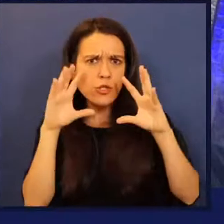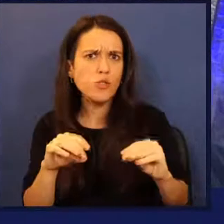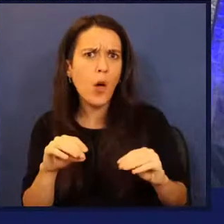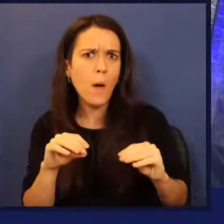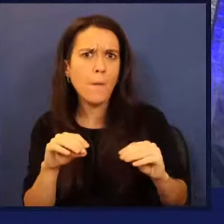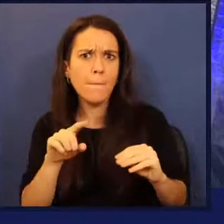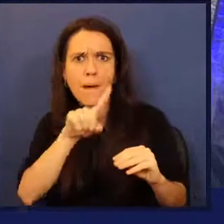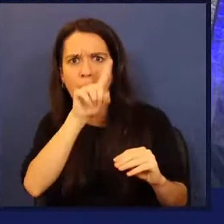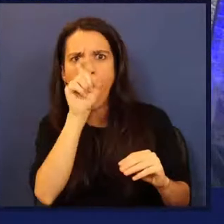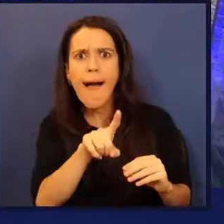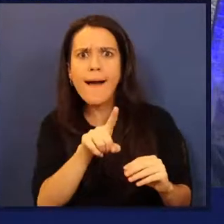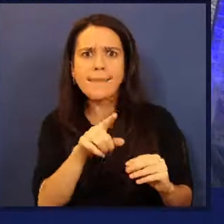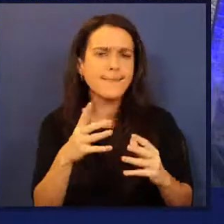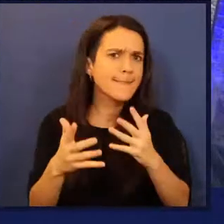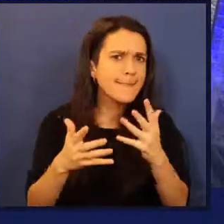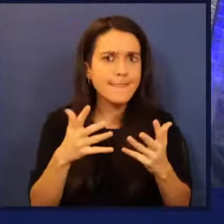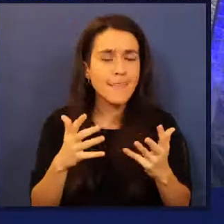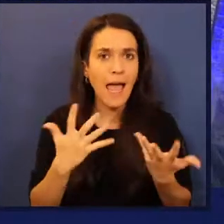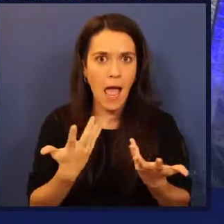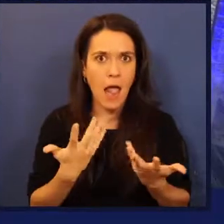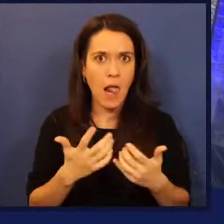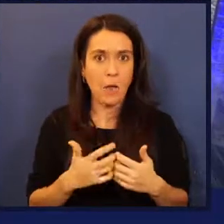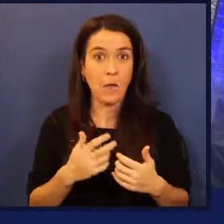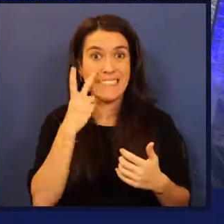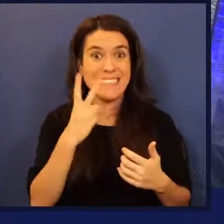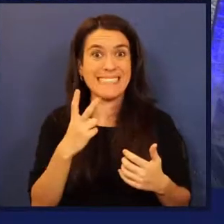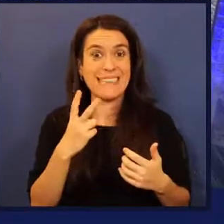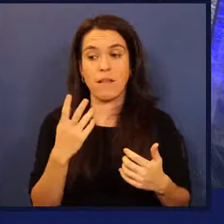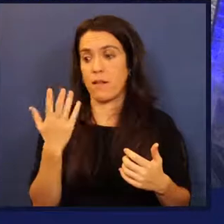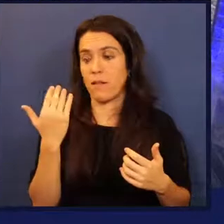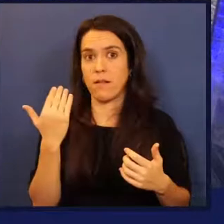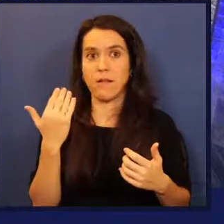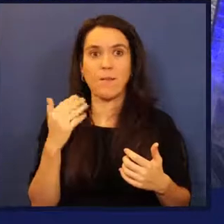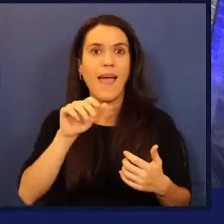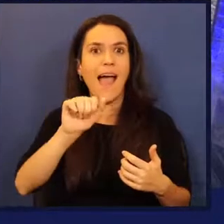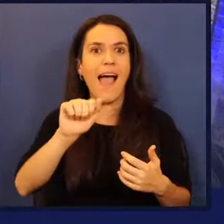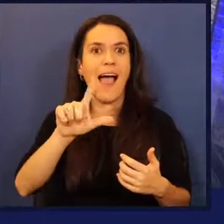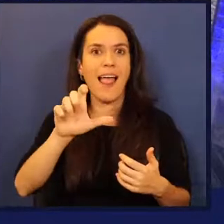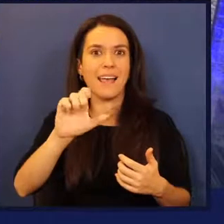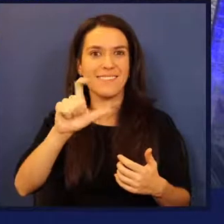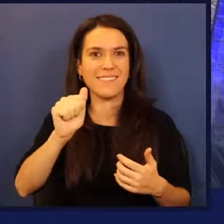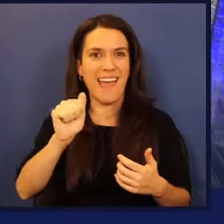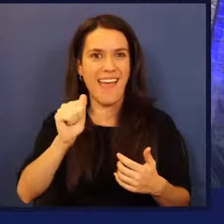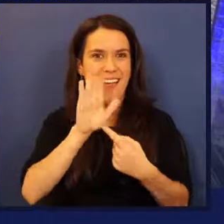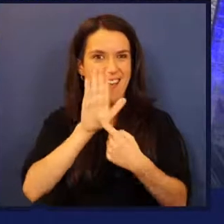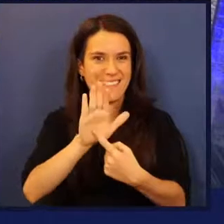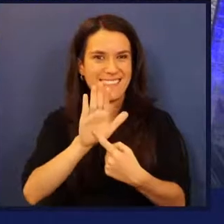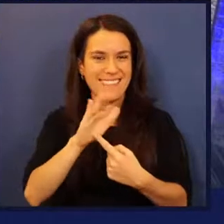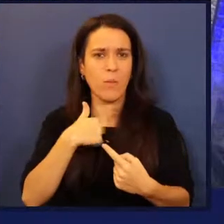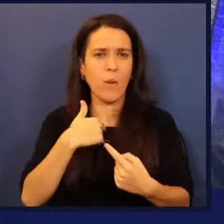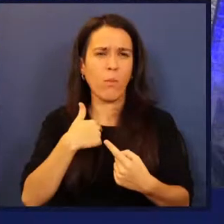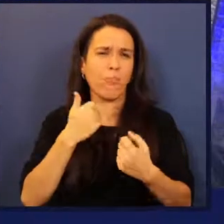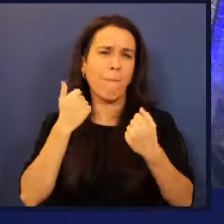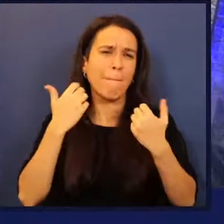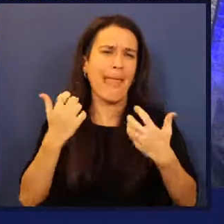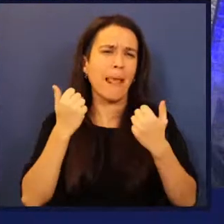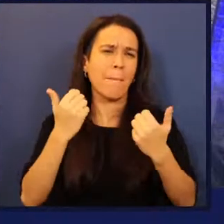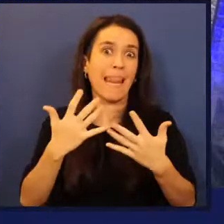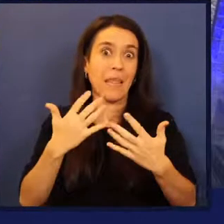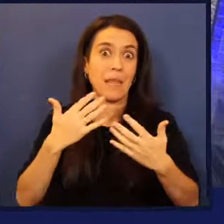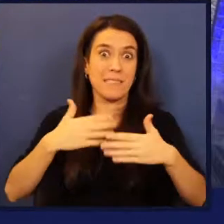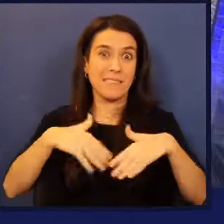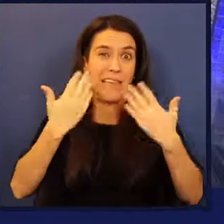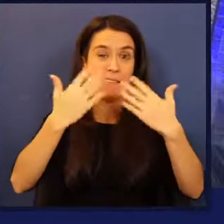questions? And we didn't, honestly, like during those early days of Alexa, when we were gaining hundreds of thousands of users a day.